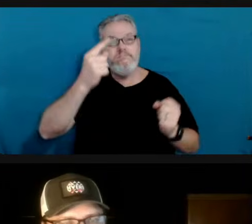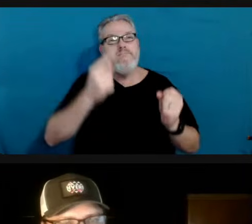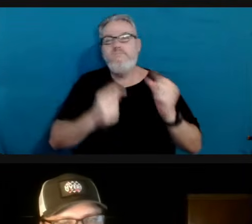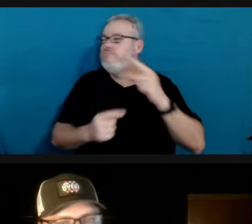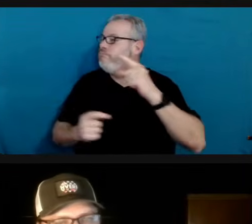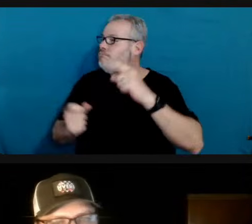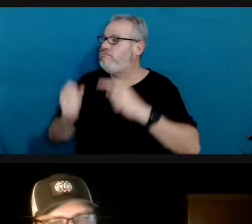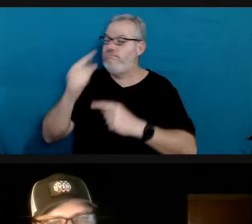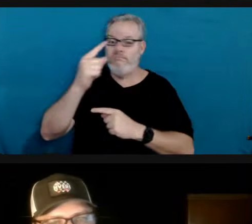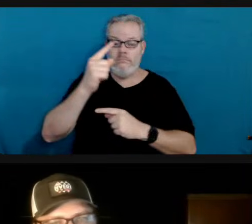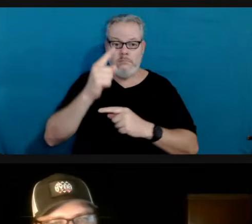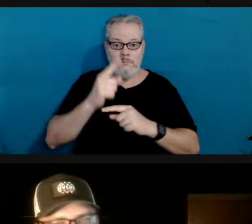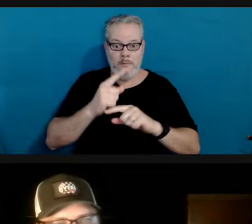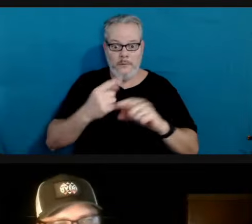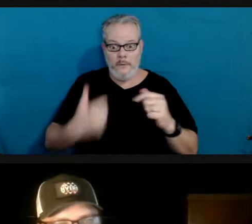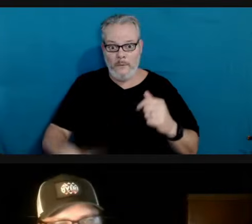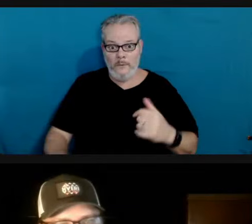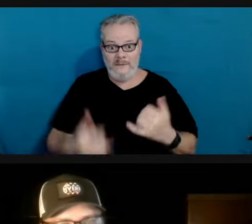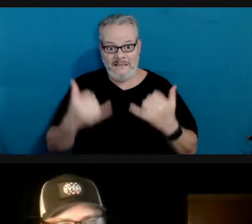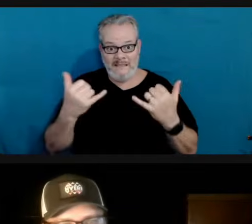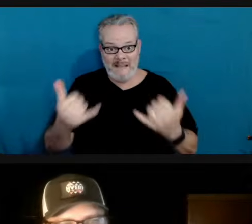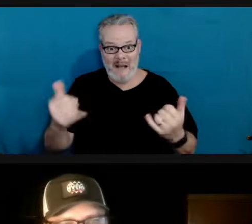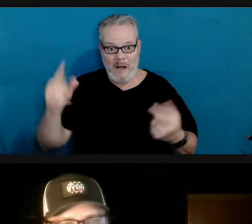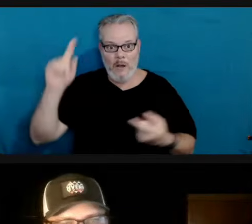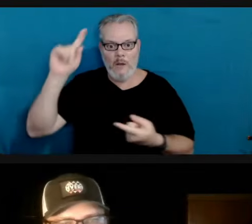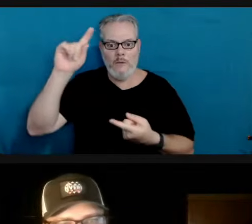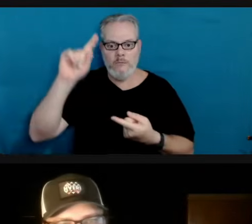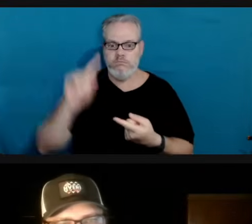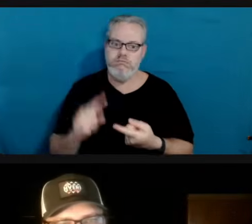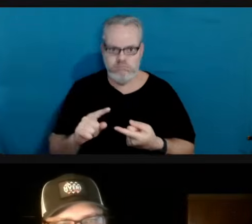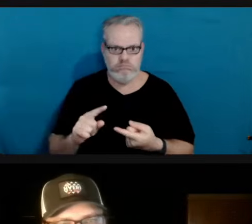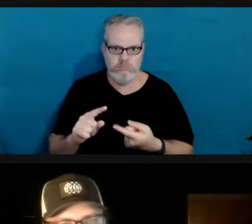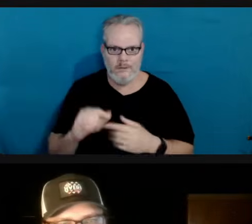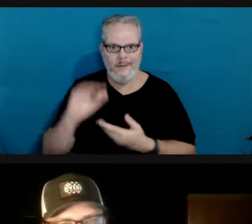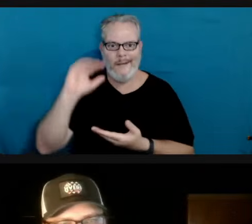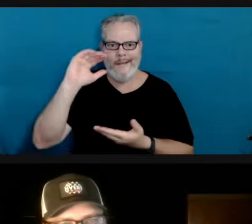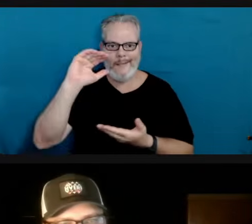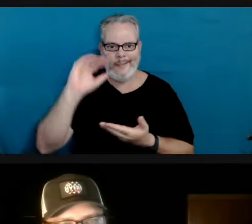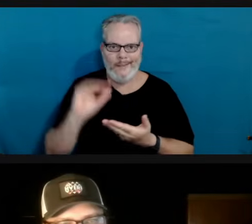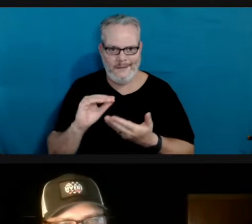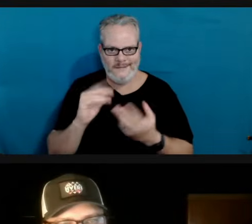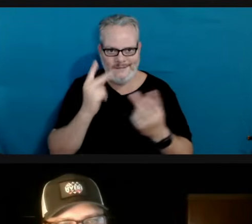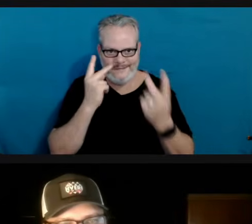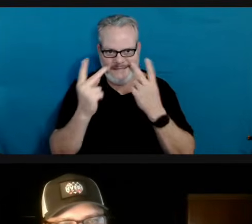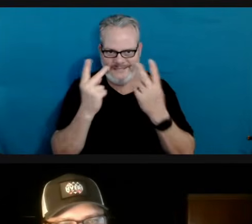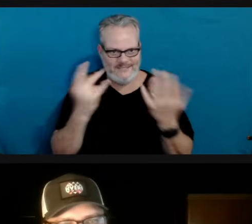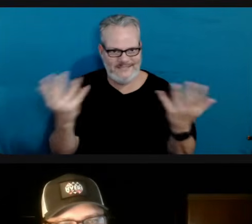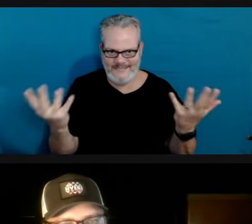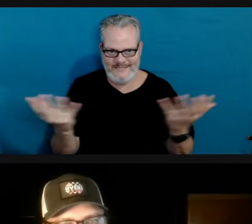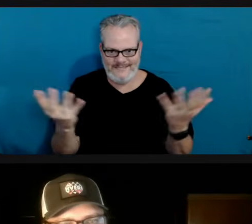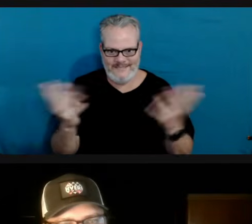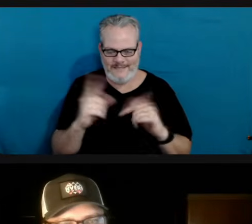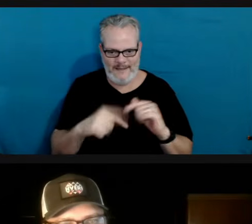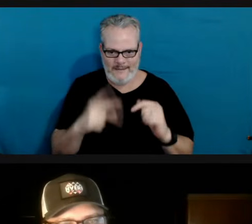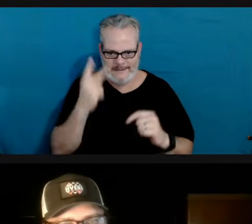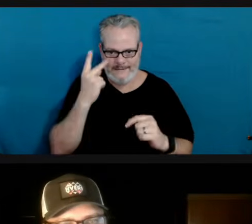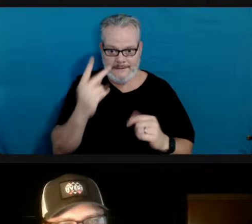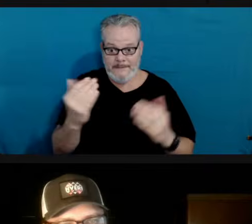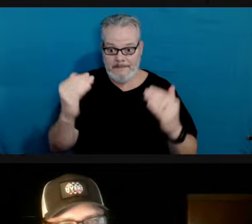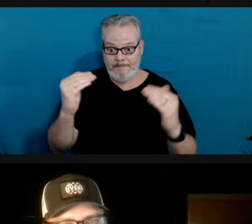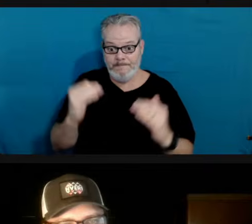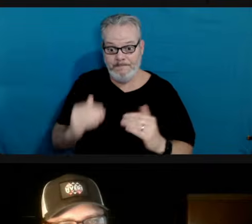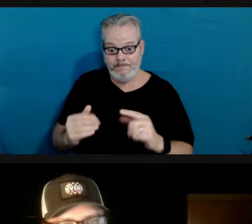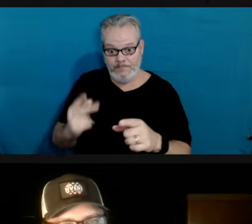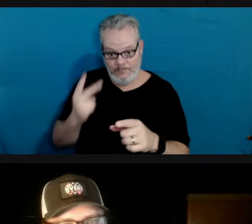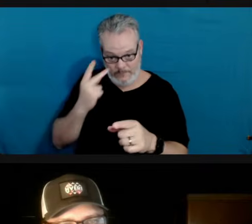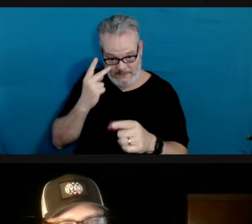as far as determining what the impacts of the volcano will be. So once again, daytime views from the V1 camera, you can saw it dancing